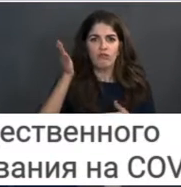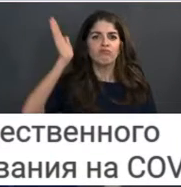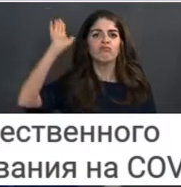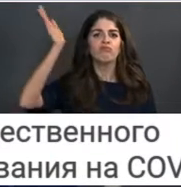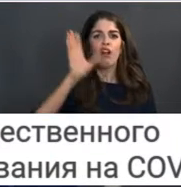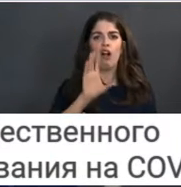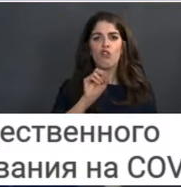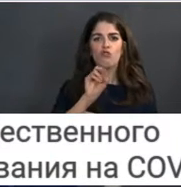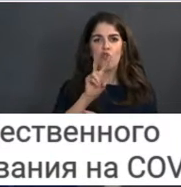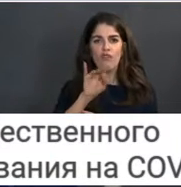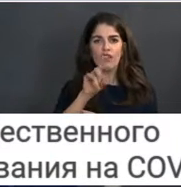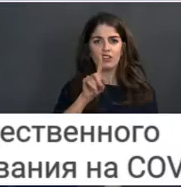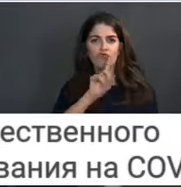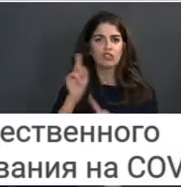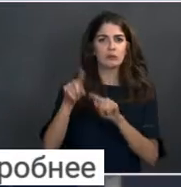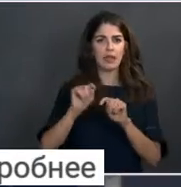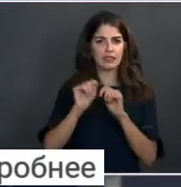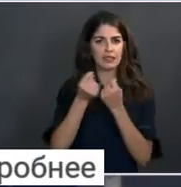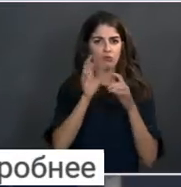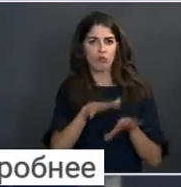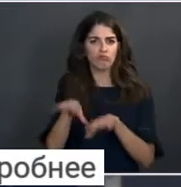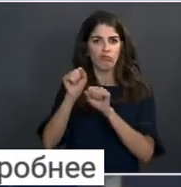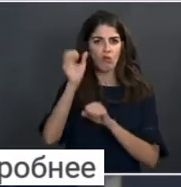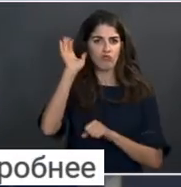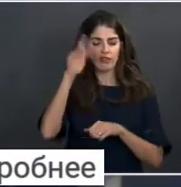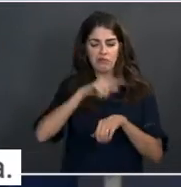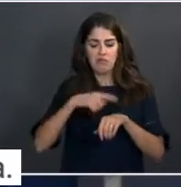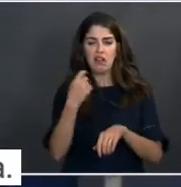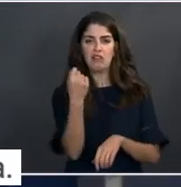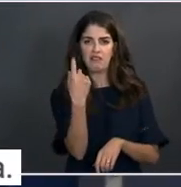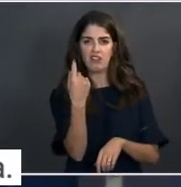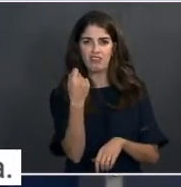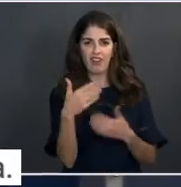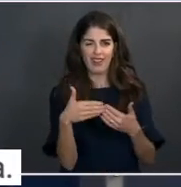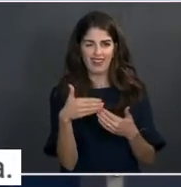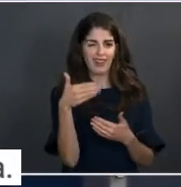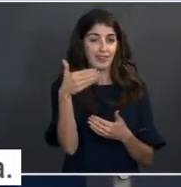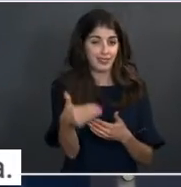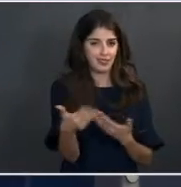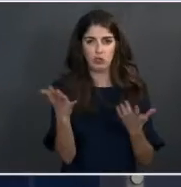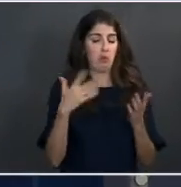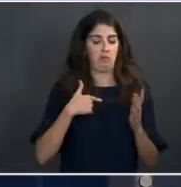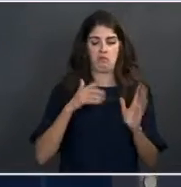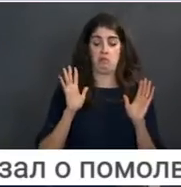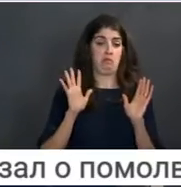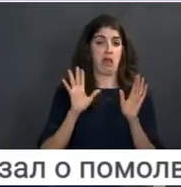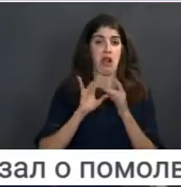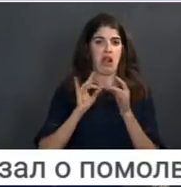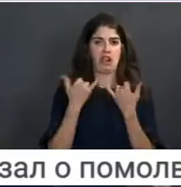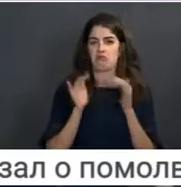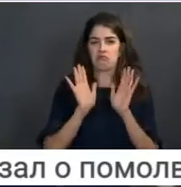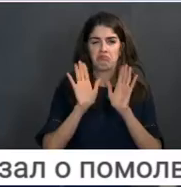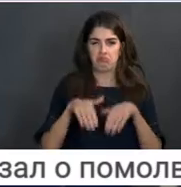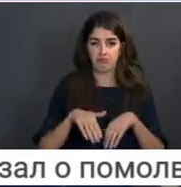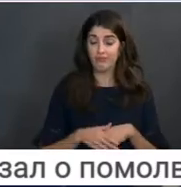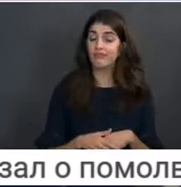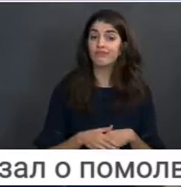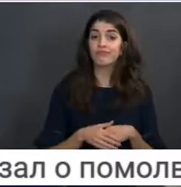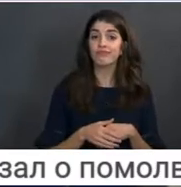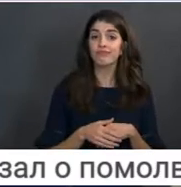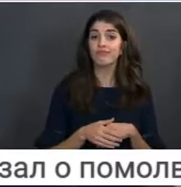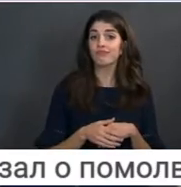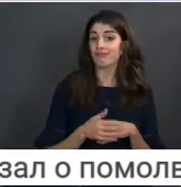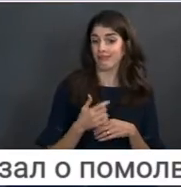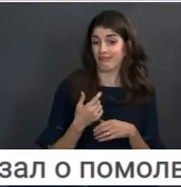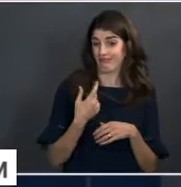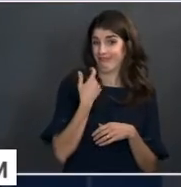briefing from the COVID response team. They will discuss this more with you and what everything means then. At Wednesday's briefing, I also